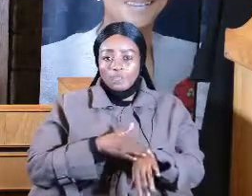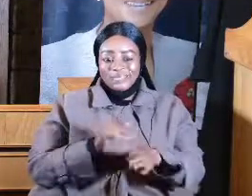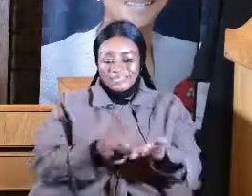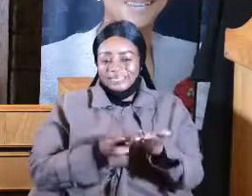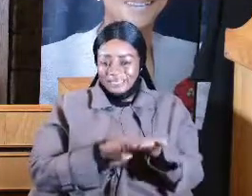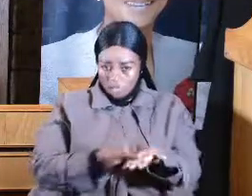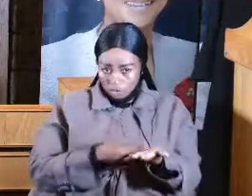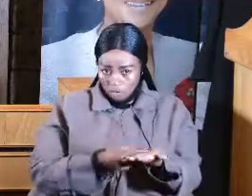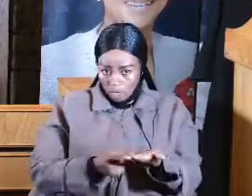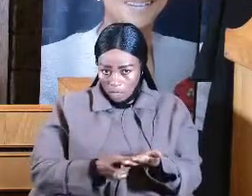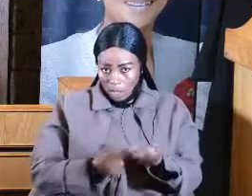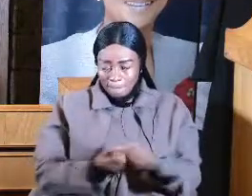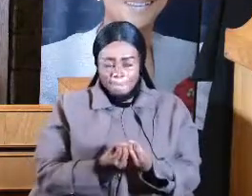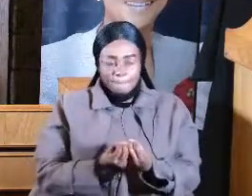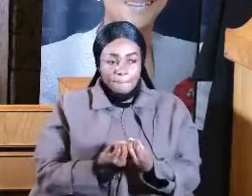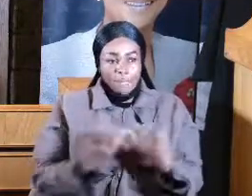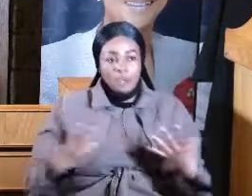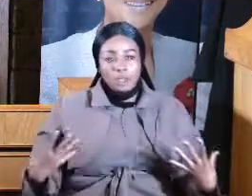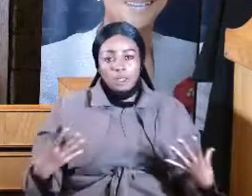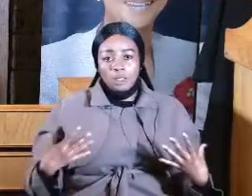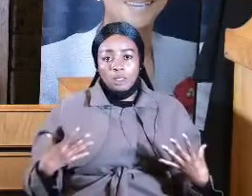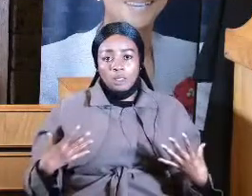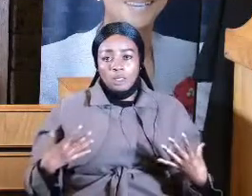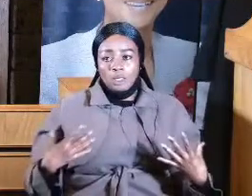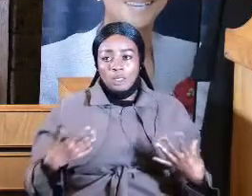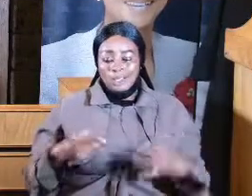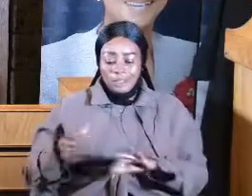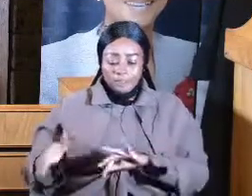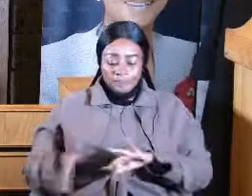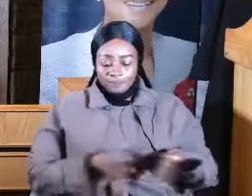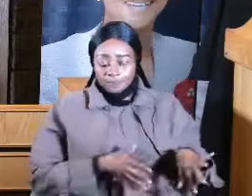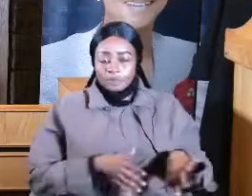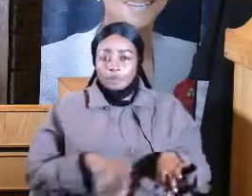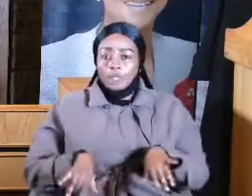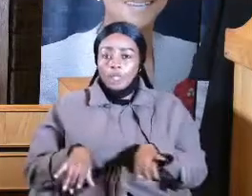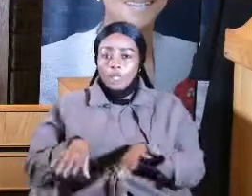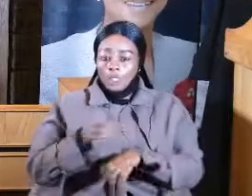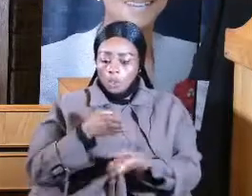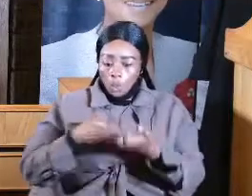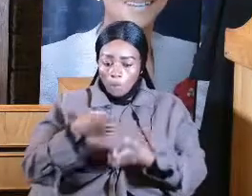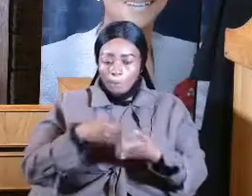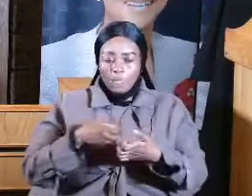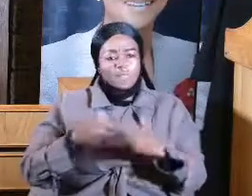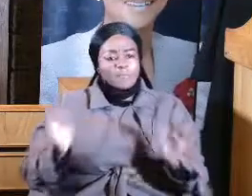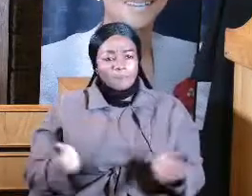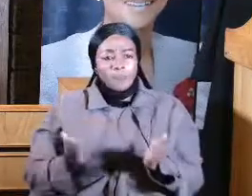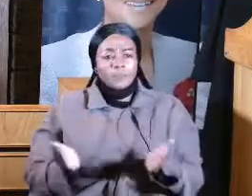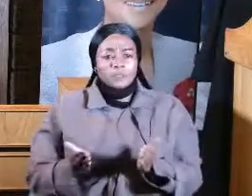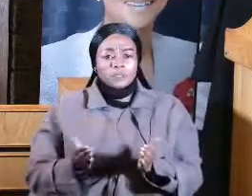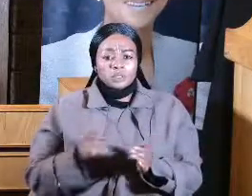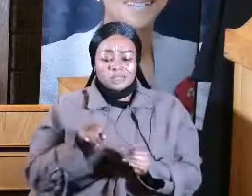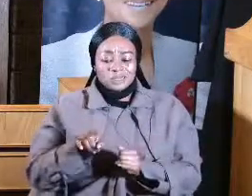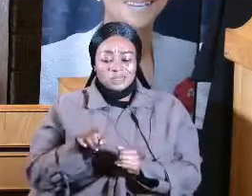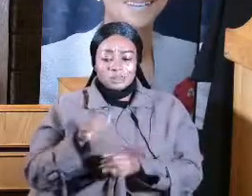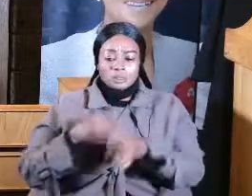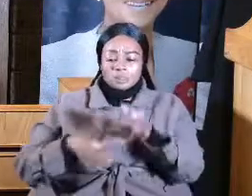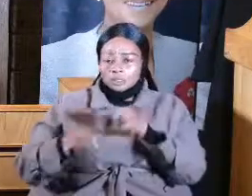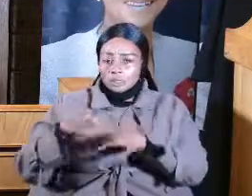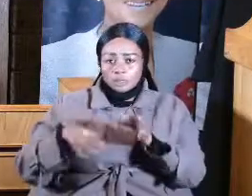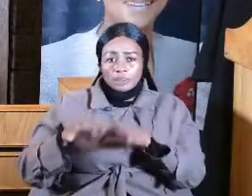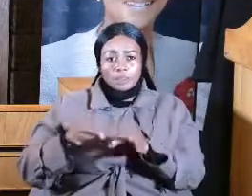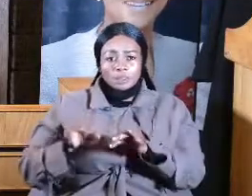of many matters. Then we come to economic emancipation. It is described as the freedom to